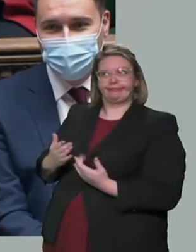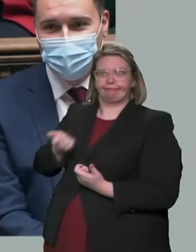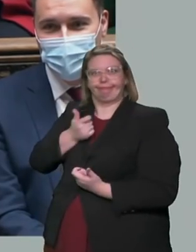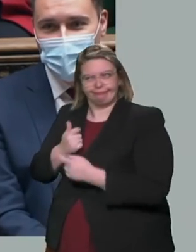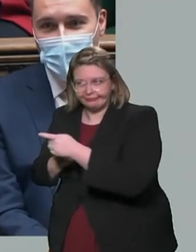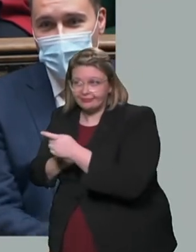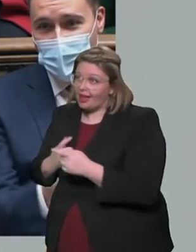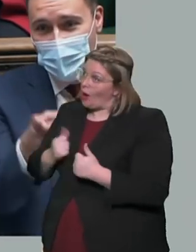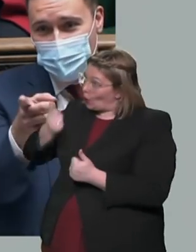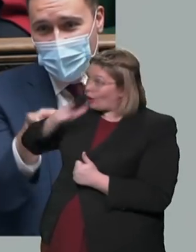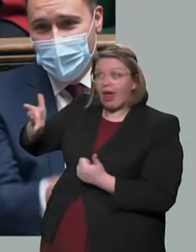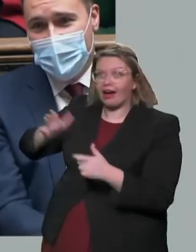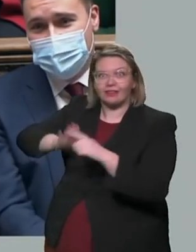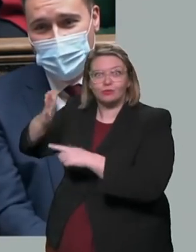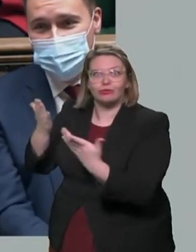her